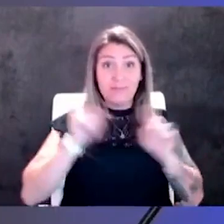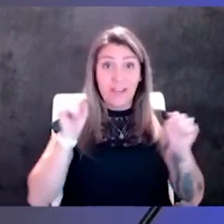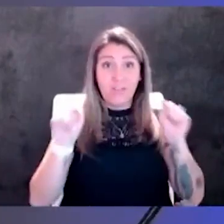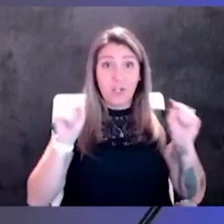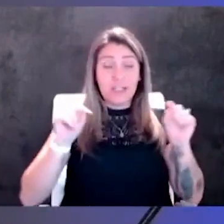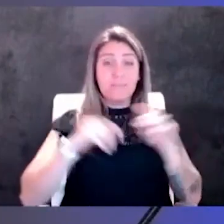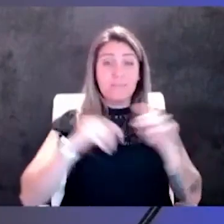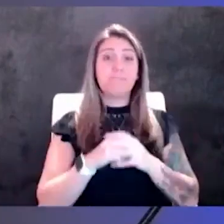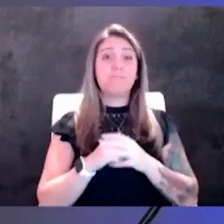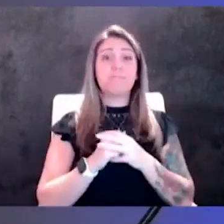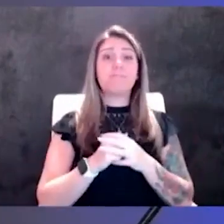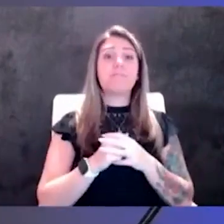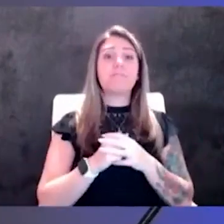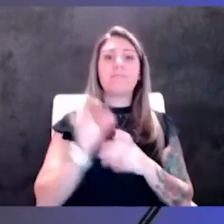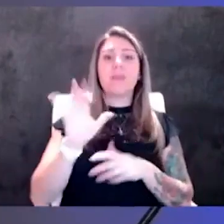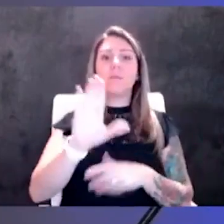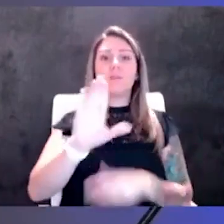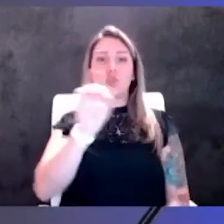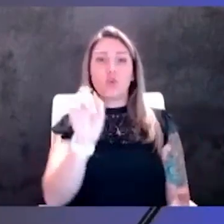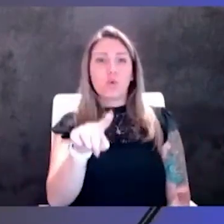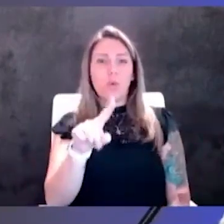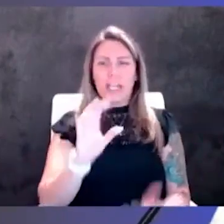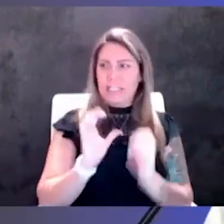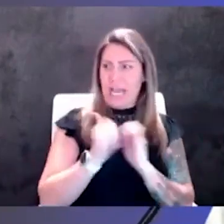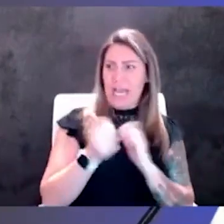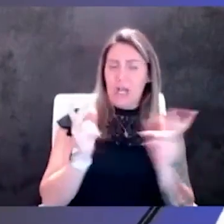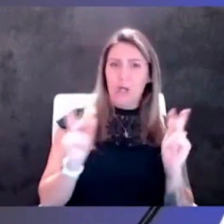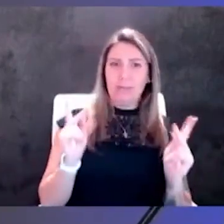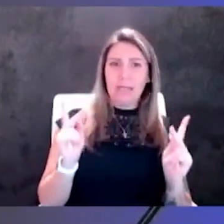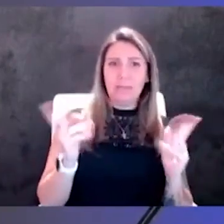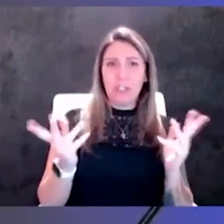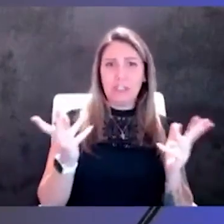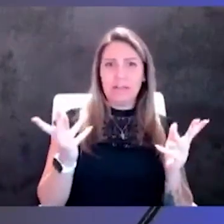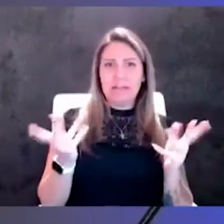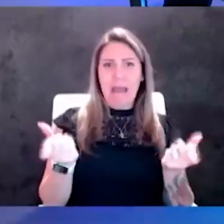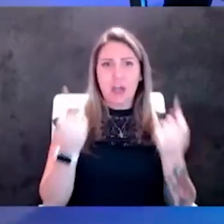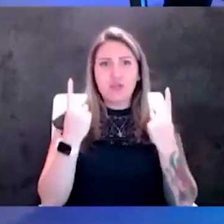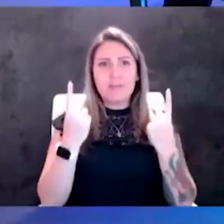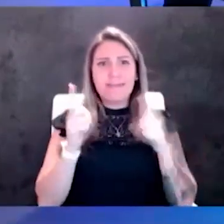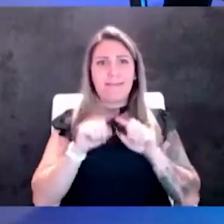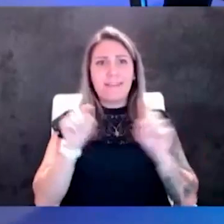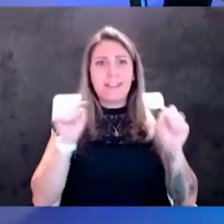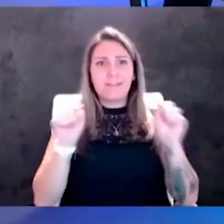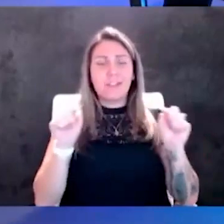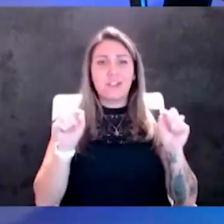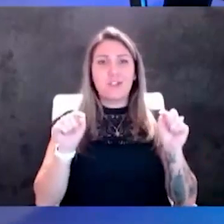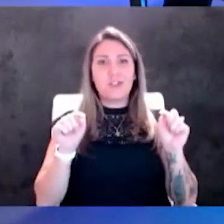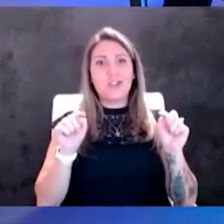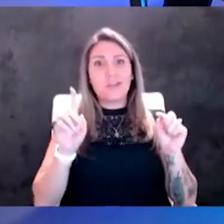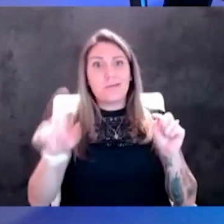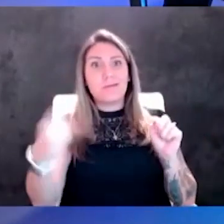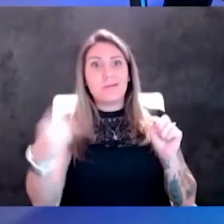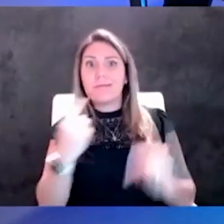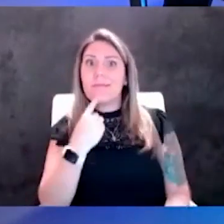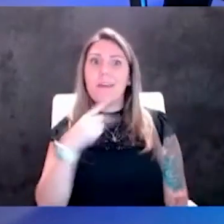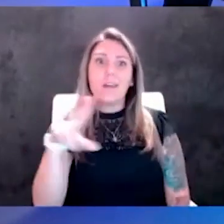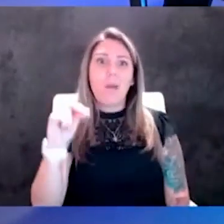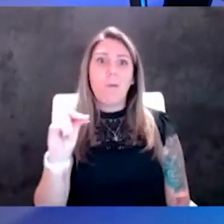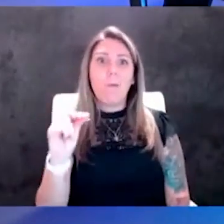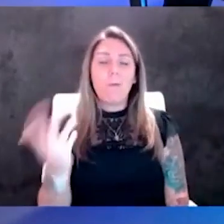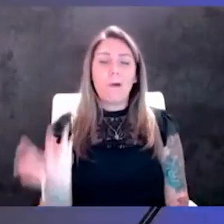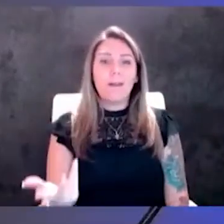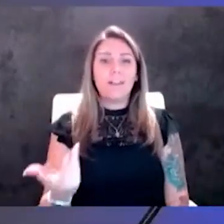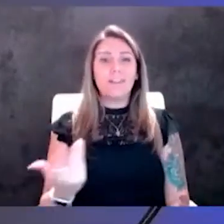was your question. How do we get people? Yeah. How do we do that? How do we just say no? How do we just say no? Well, this